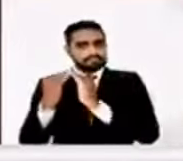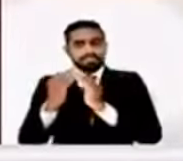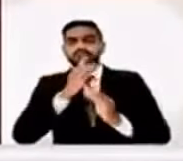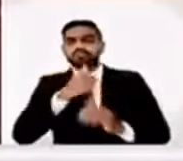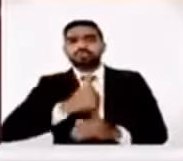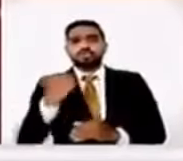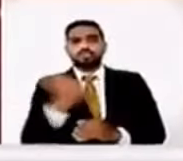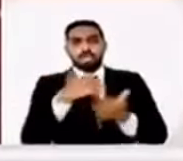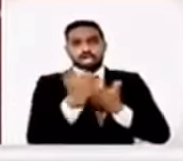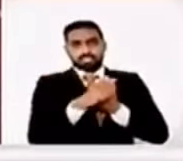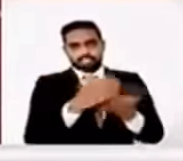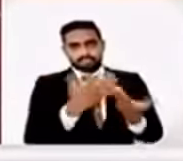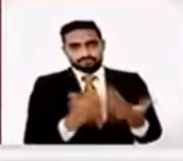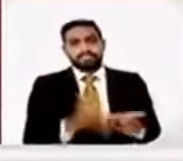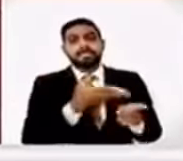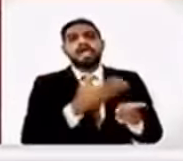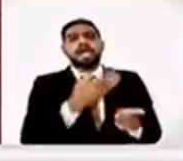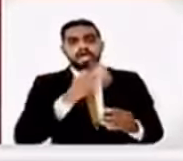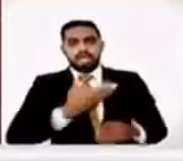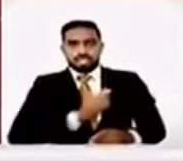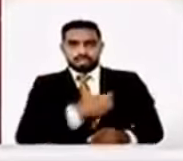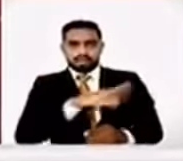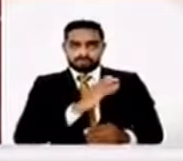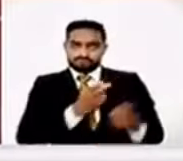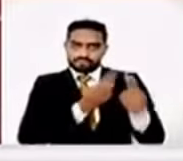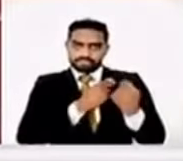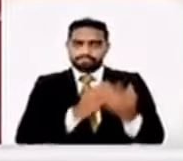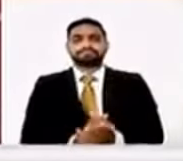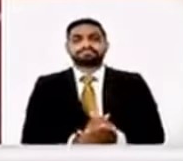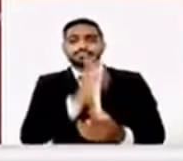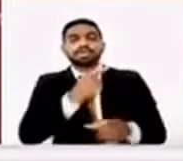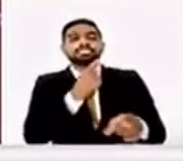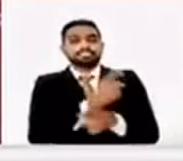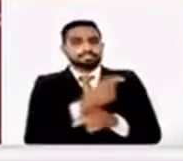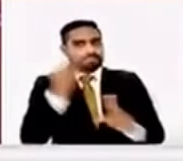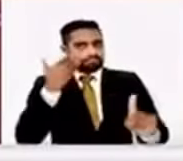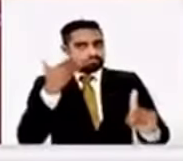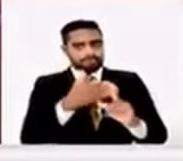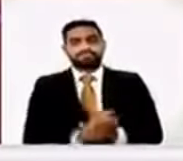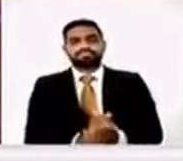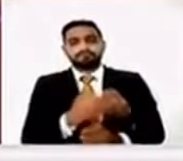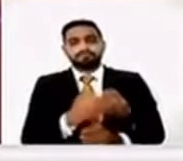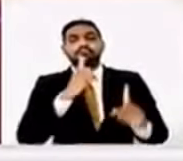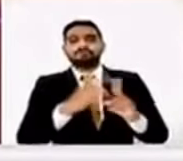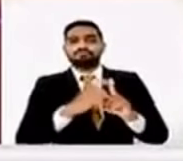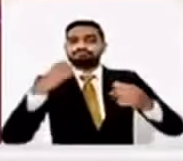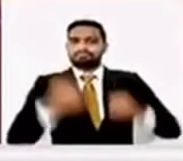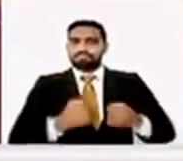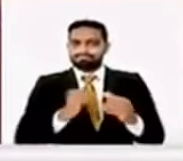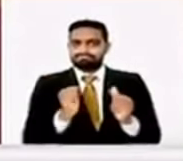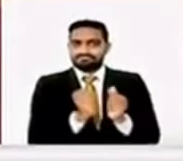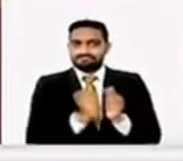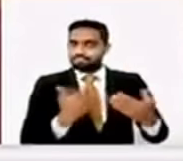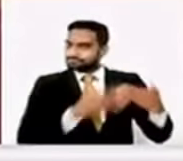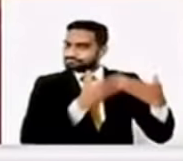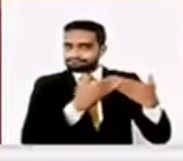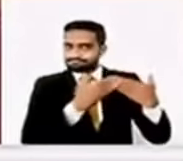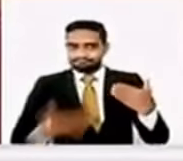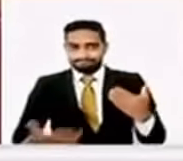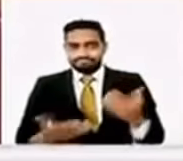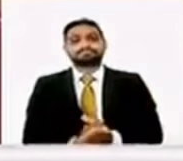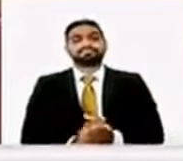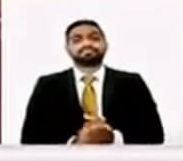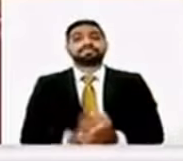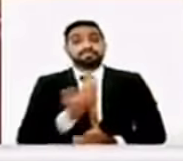Napane Premasiri Thera, and he remained its director until his demise. The Most Venerable Thera was